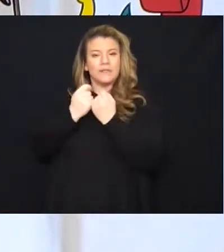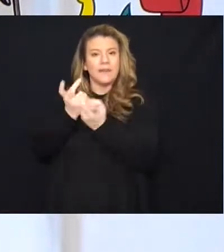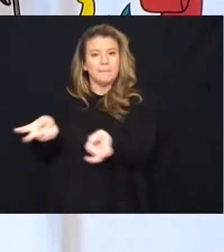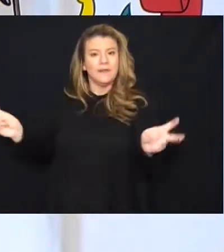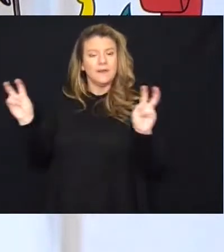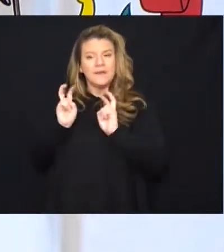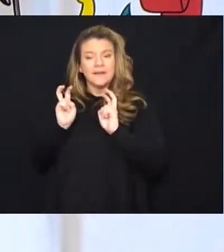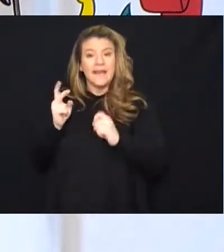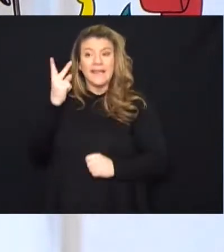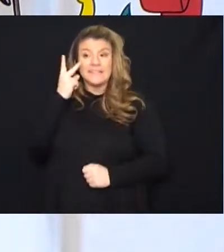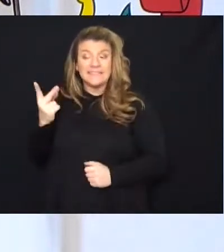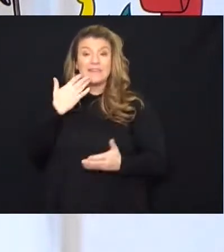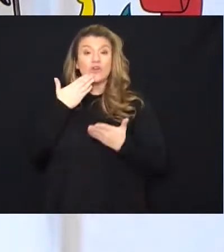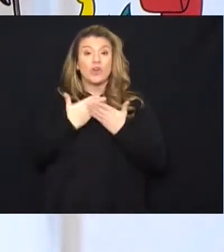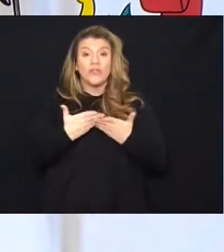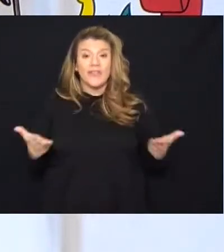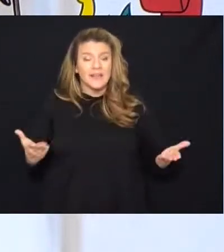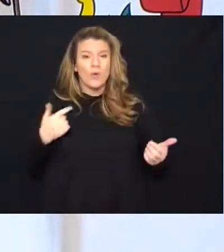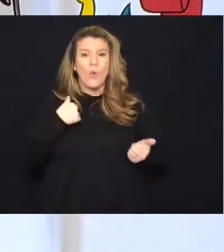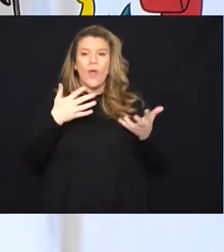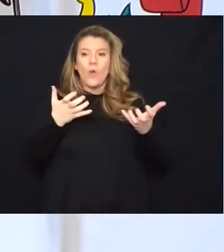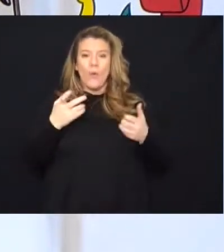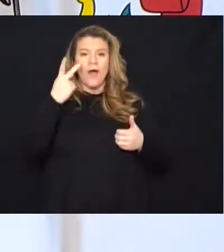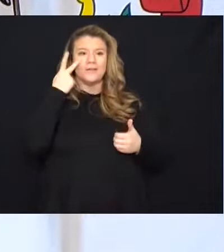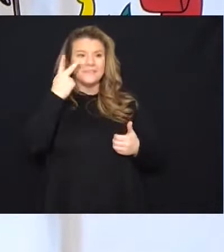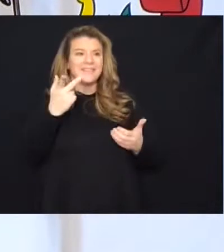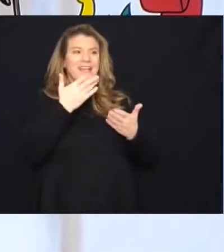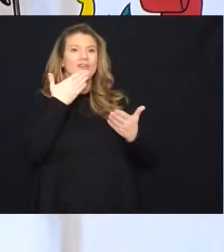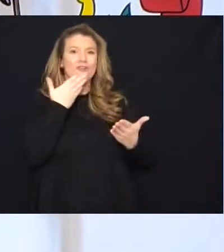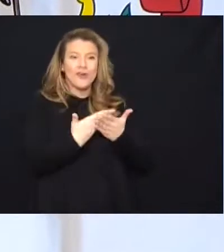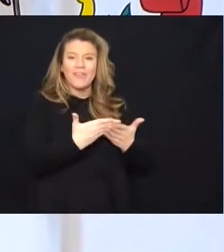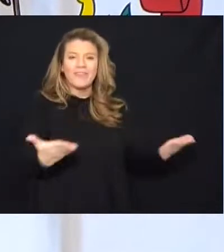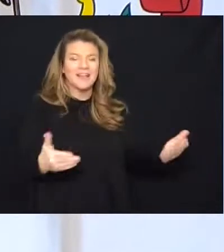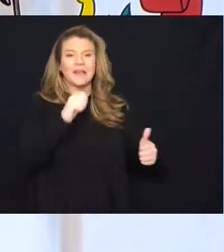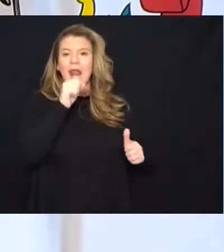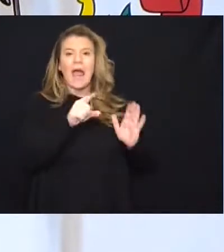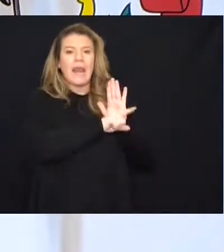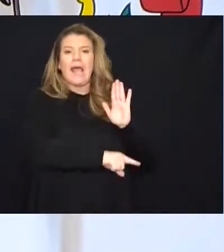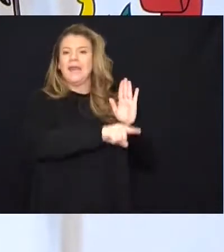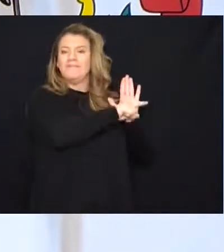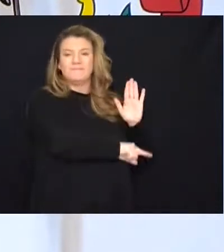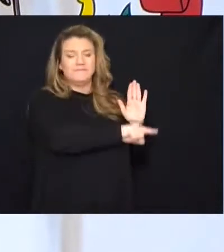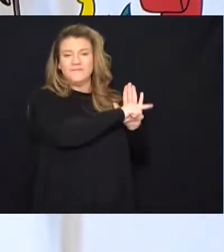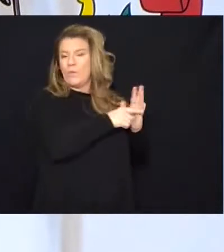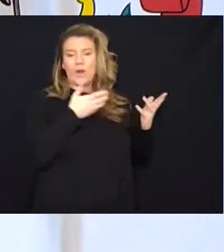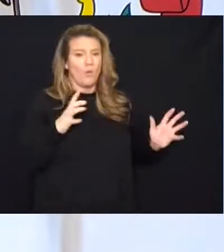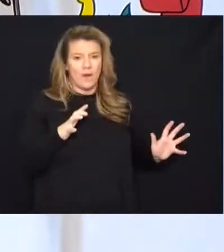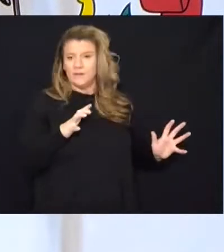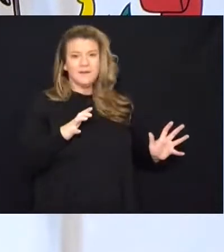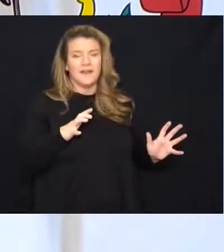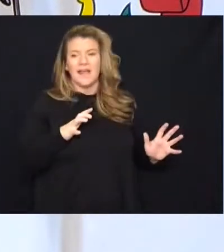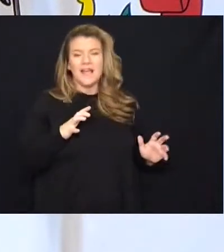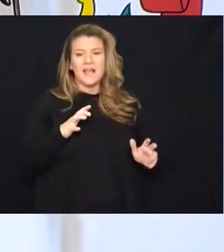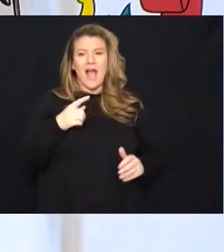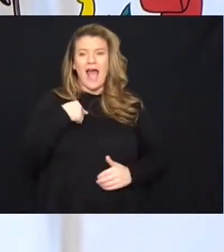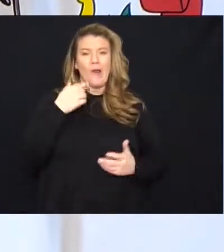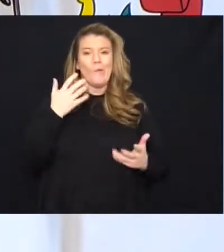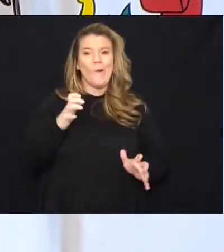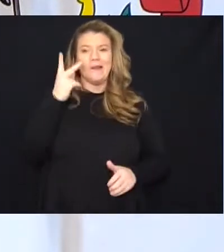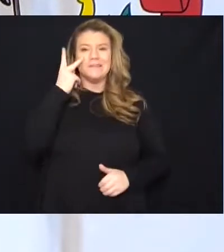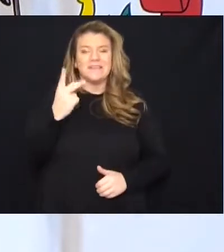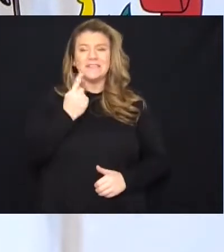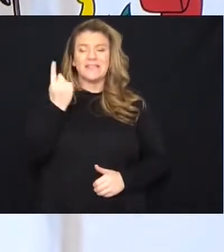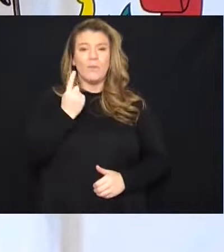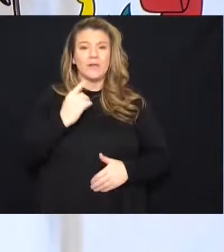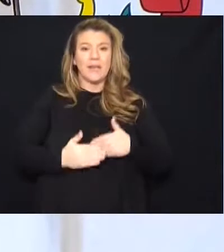half full rather than half empty. I've never seen anybody that's going to go way down the pike, in